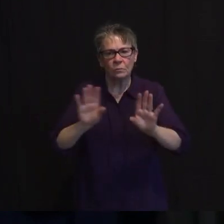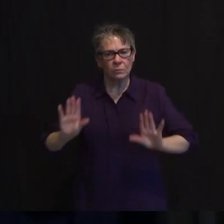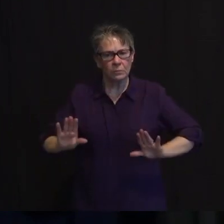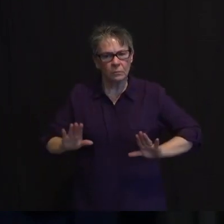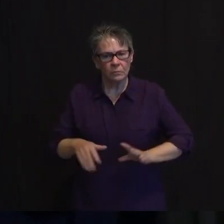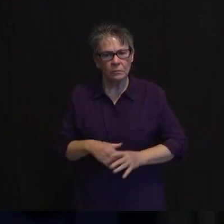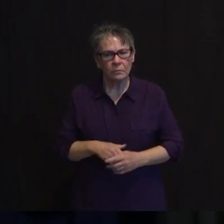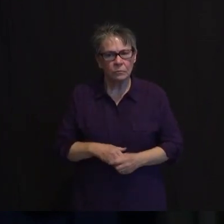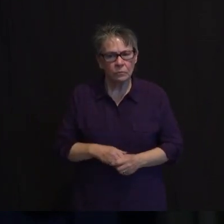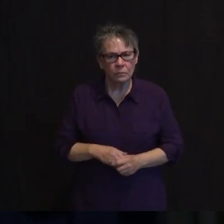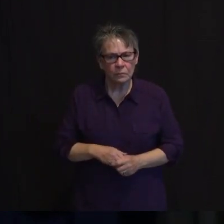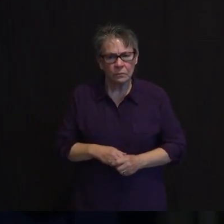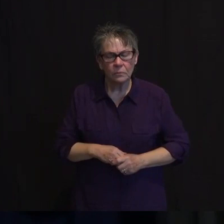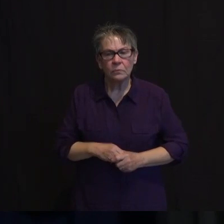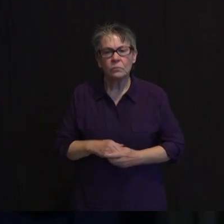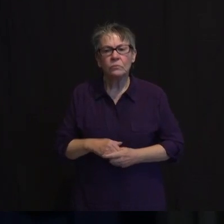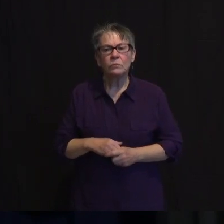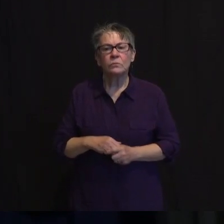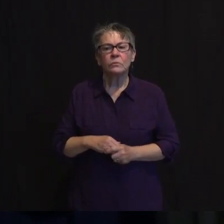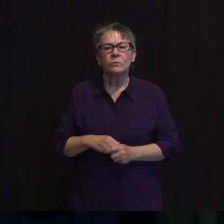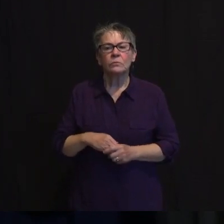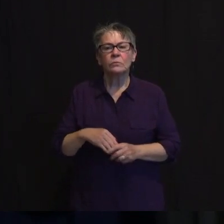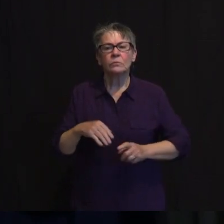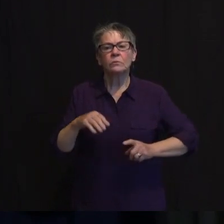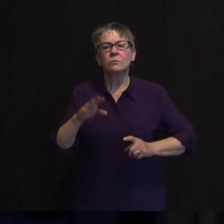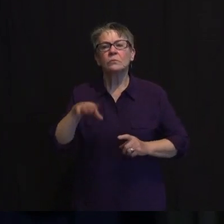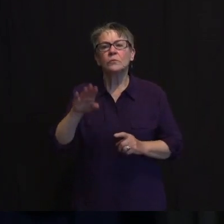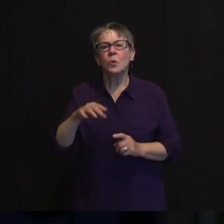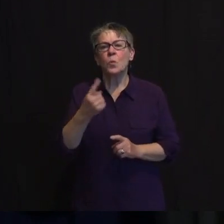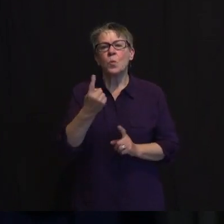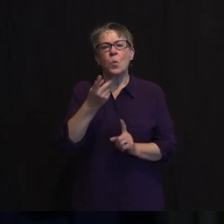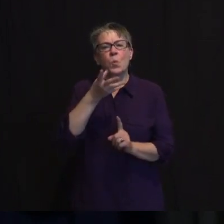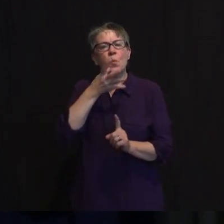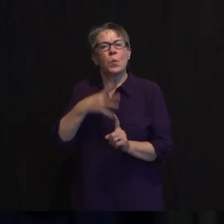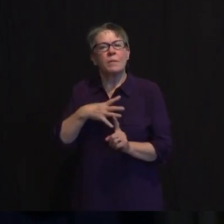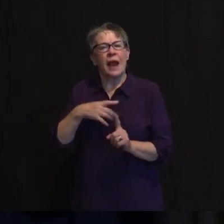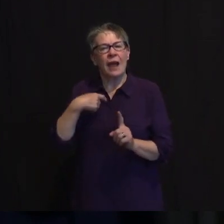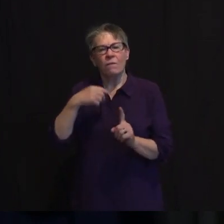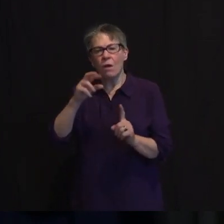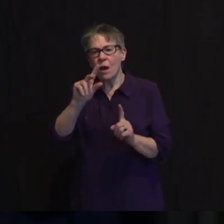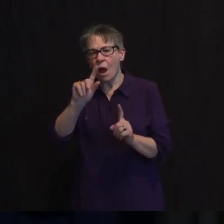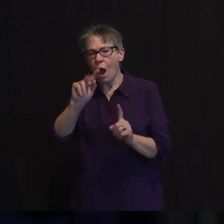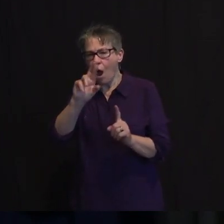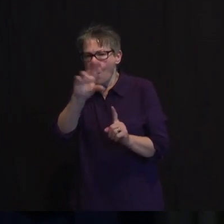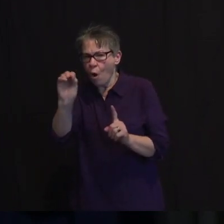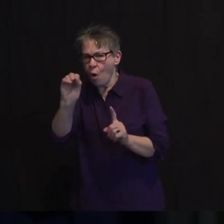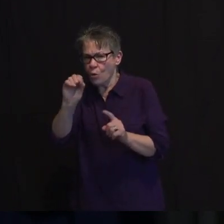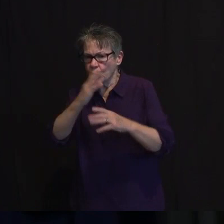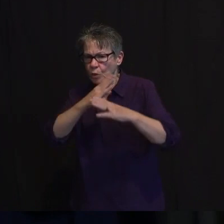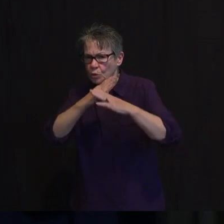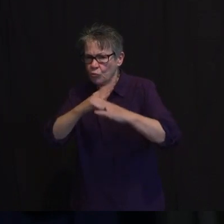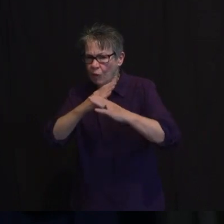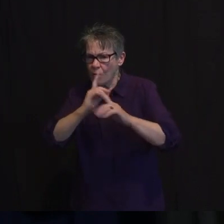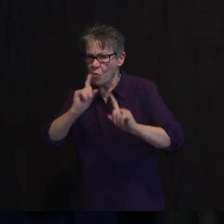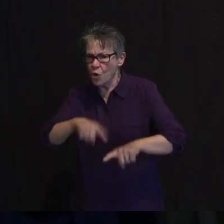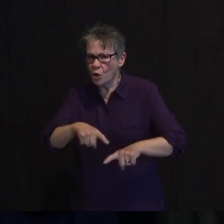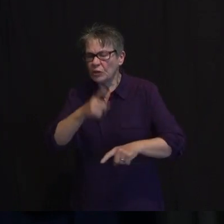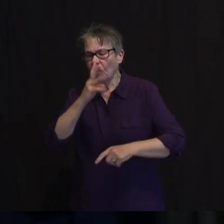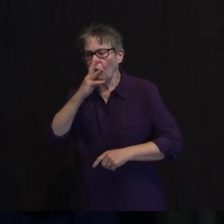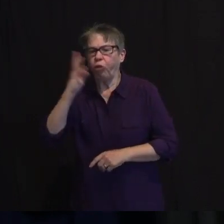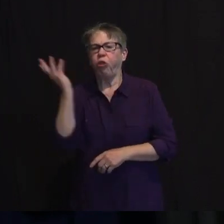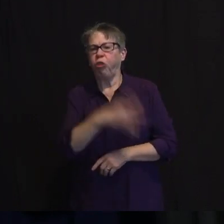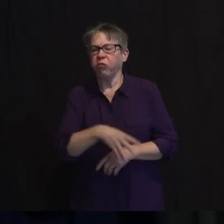violation. In Patterson, a subject was cited for having a non-essential business open. And in Camden, a woman who was